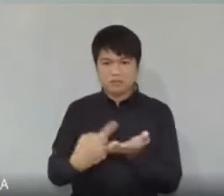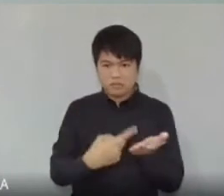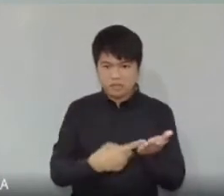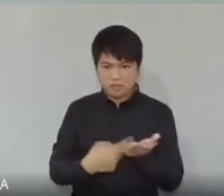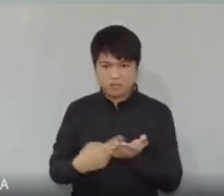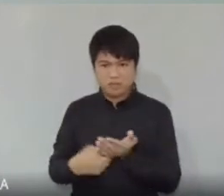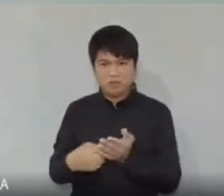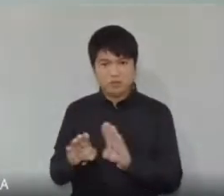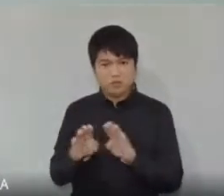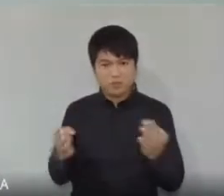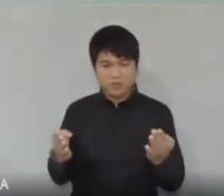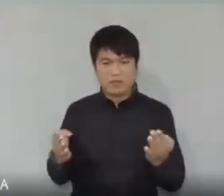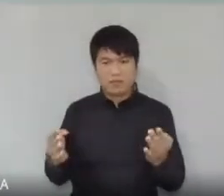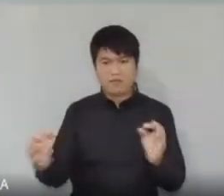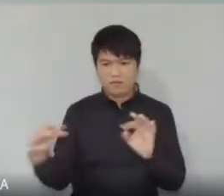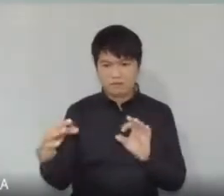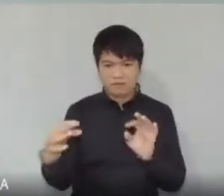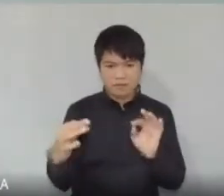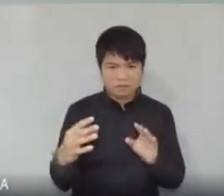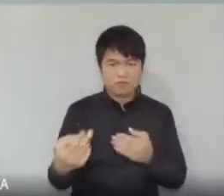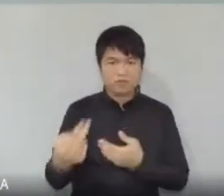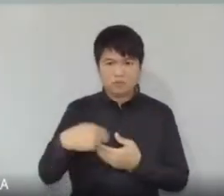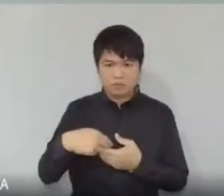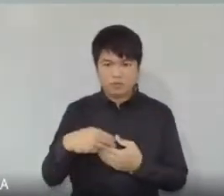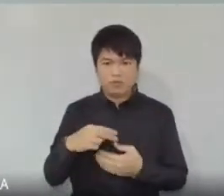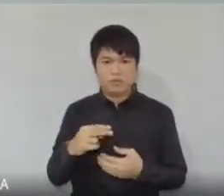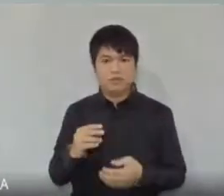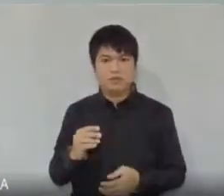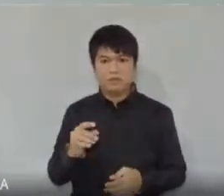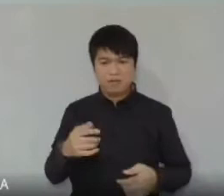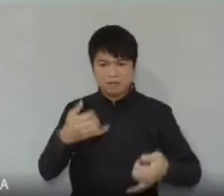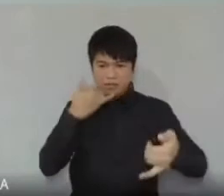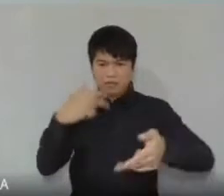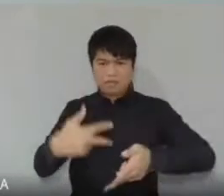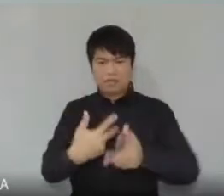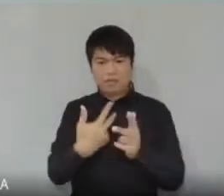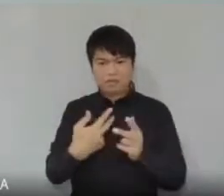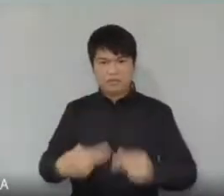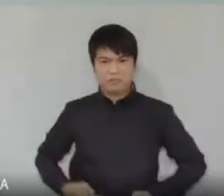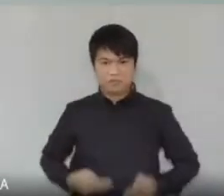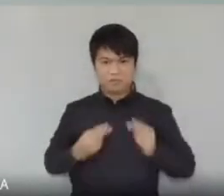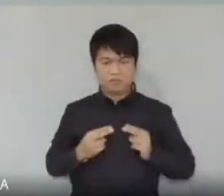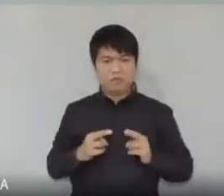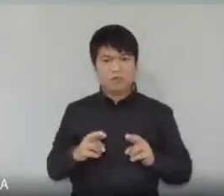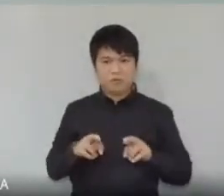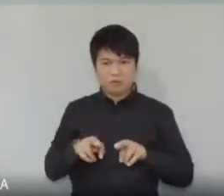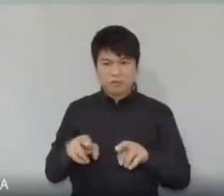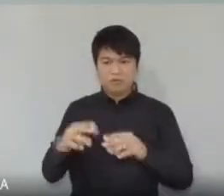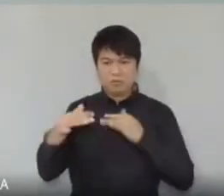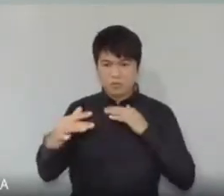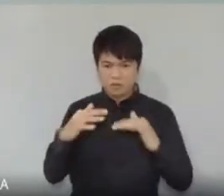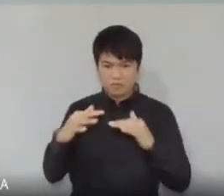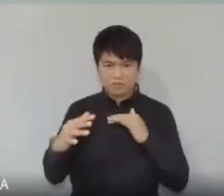entice KMITS together with PhilHealth, no, you should already sit down to develop the